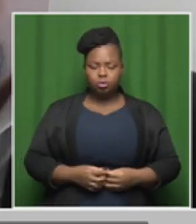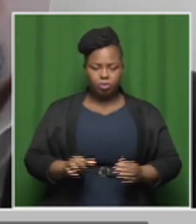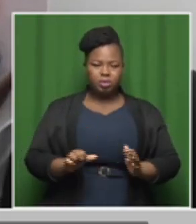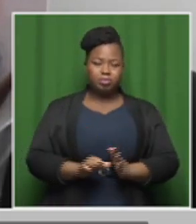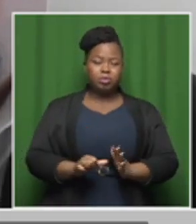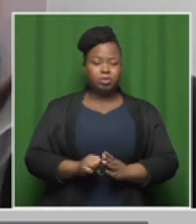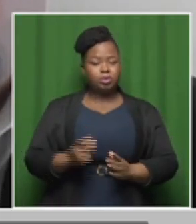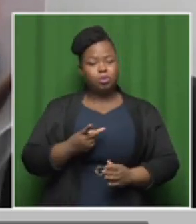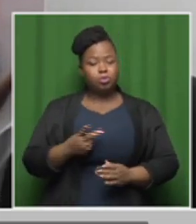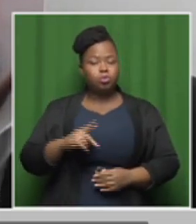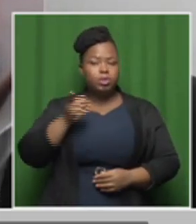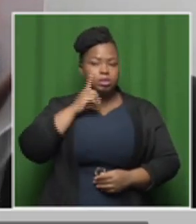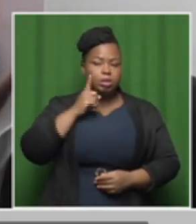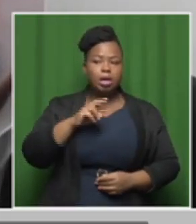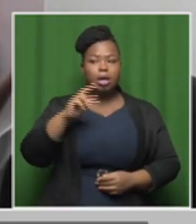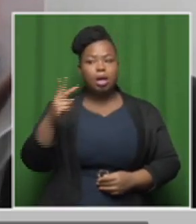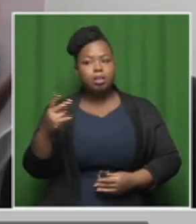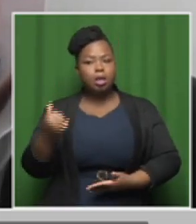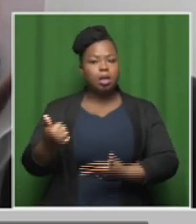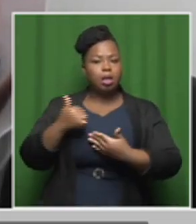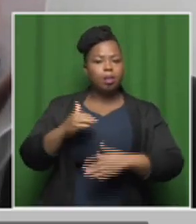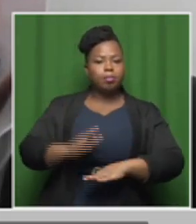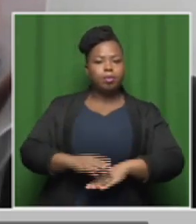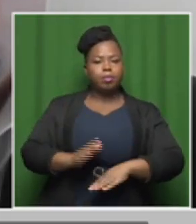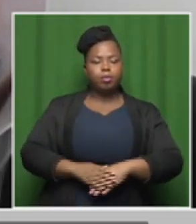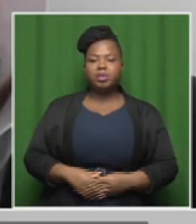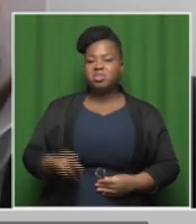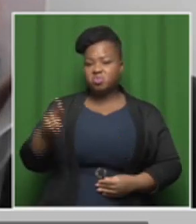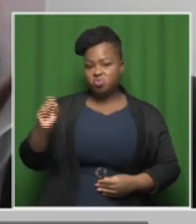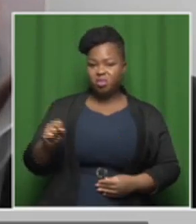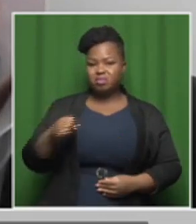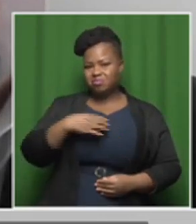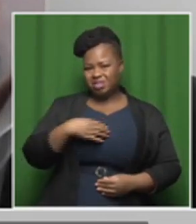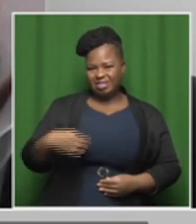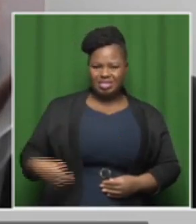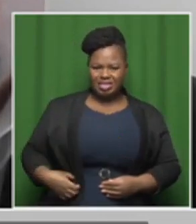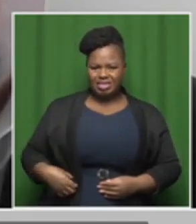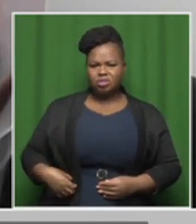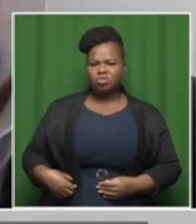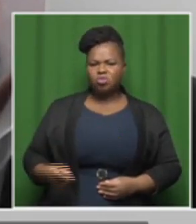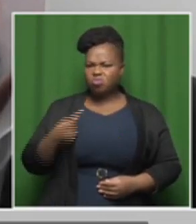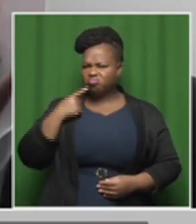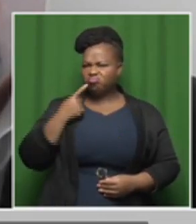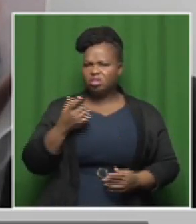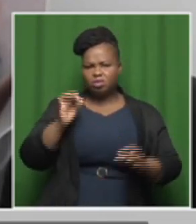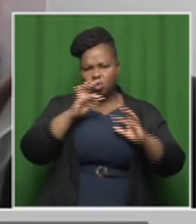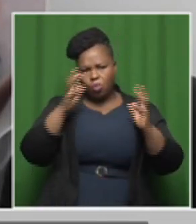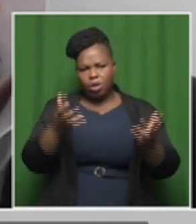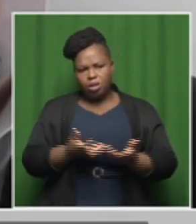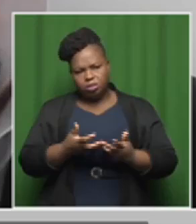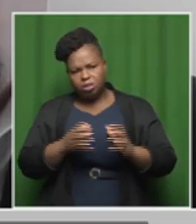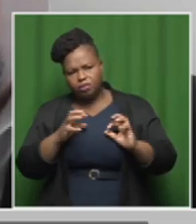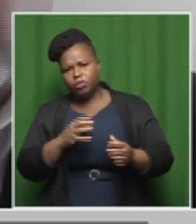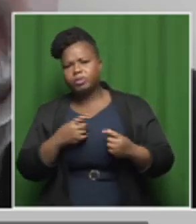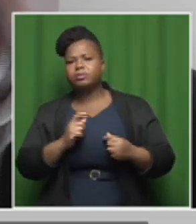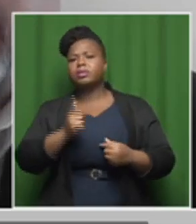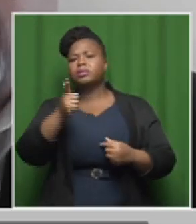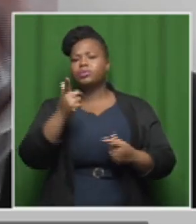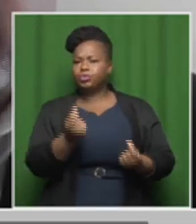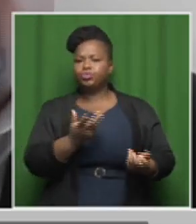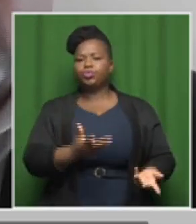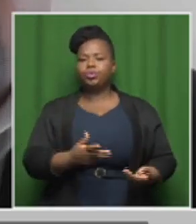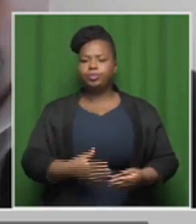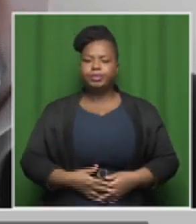to look elsewhere, and I think that is what the US president is actually forcing the world to do. Yes,